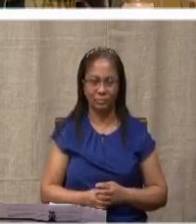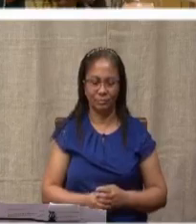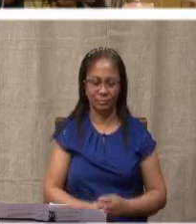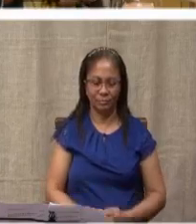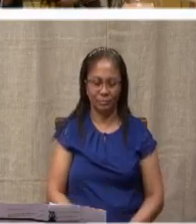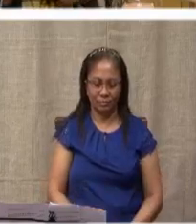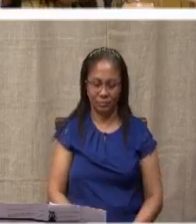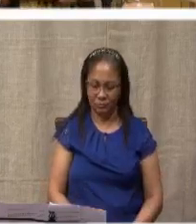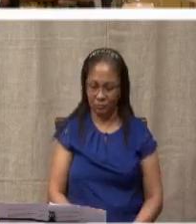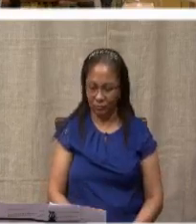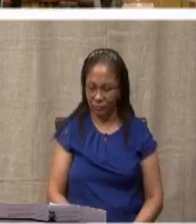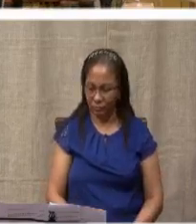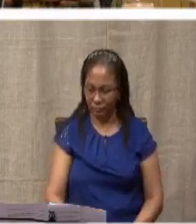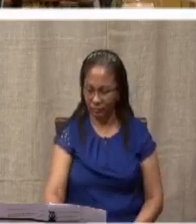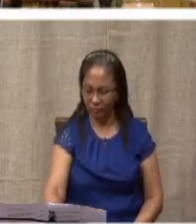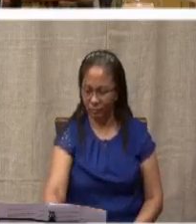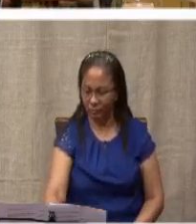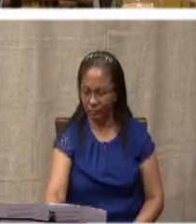healed